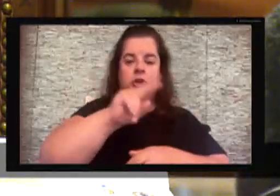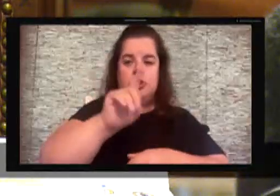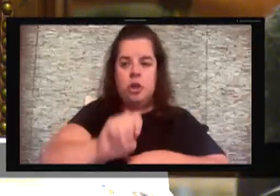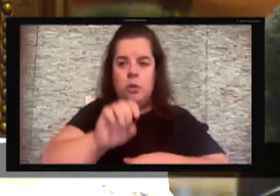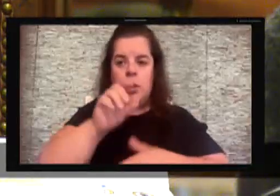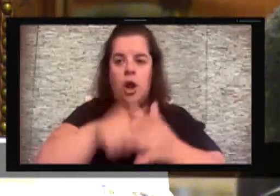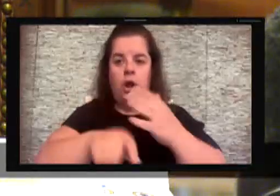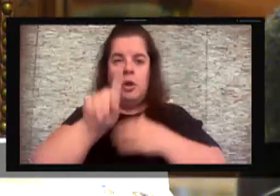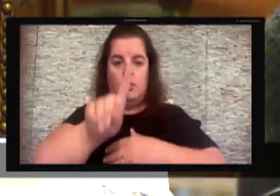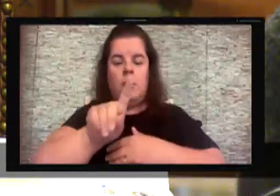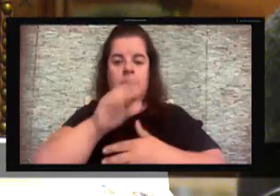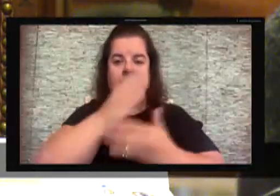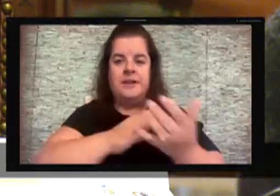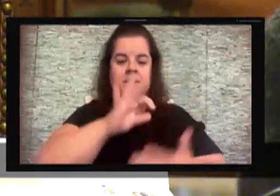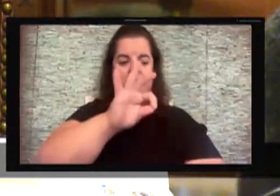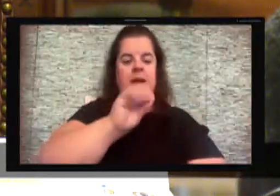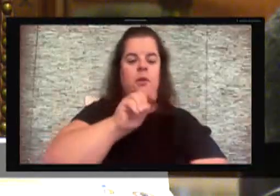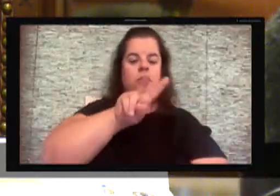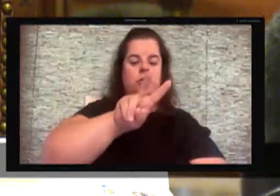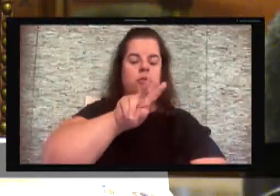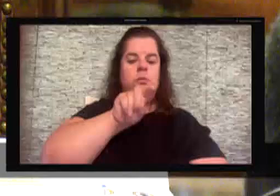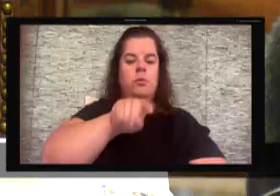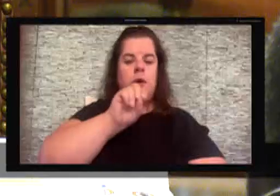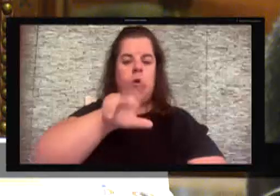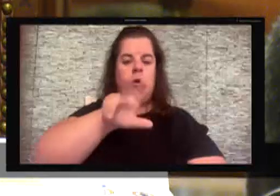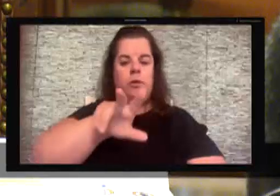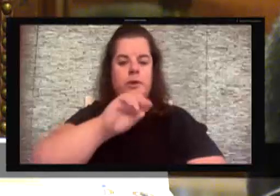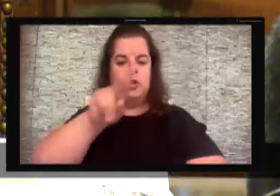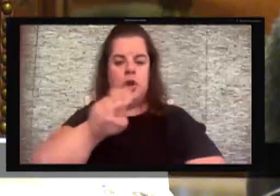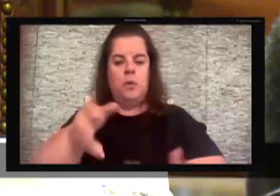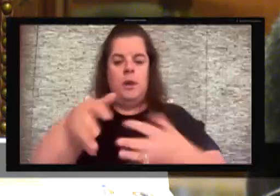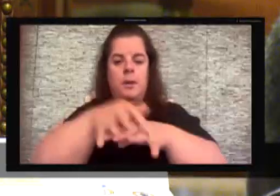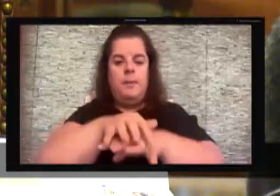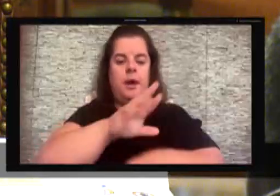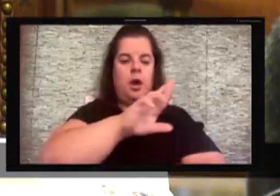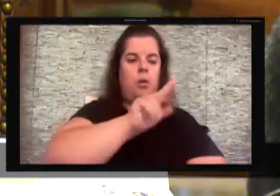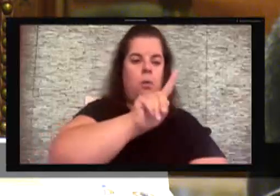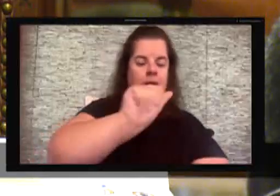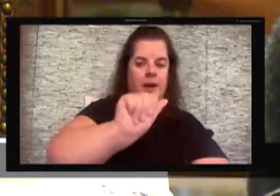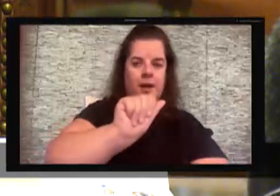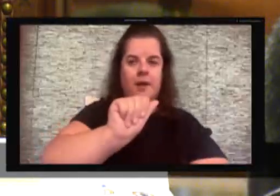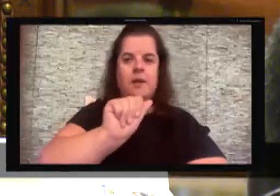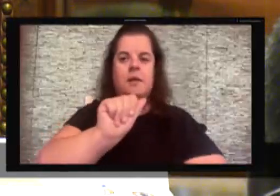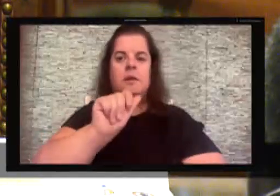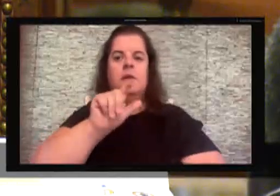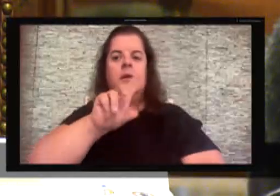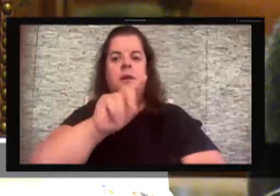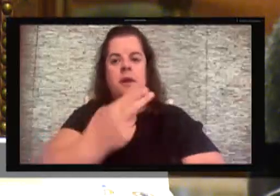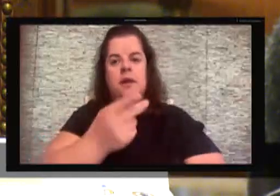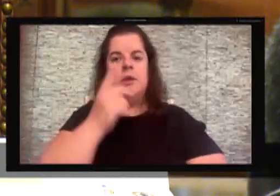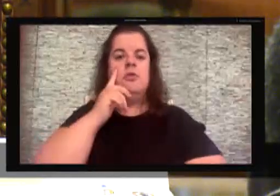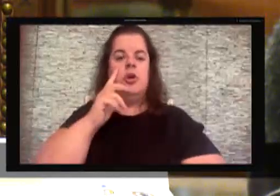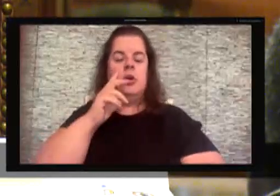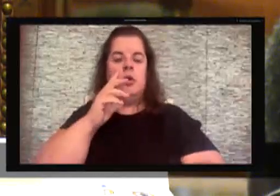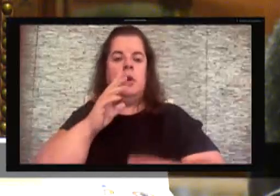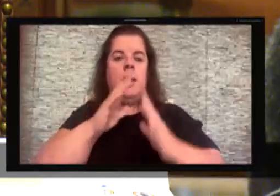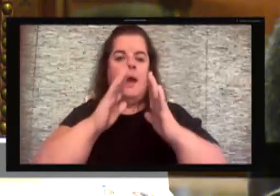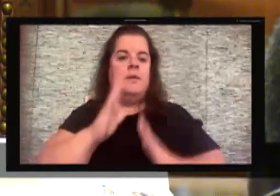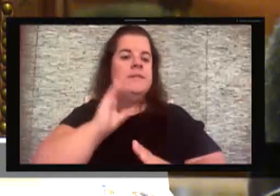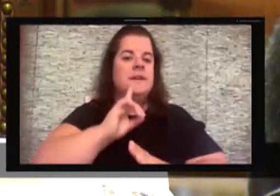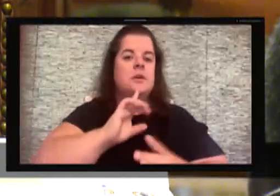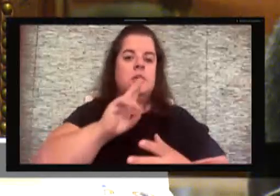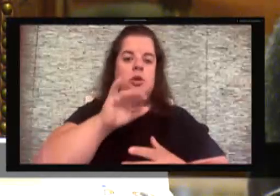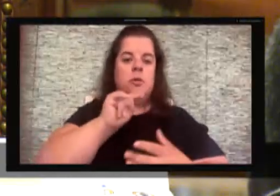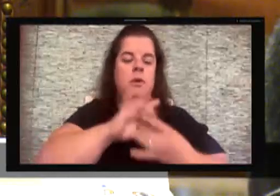Section 902.03 Zoning Map, by changing from R1A VH, Residential Single Unit Attached, Very